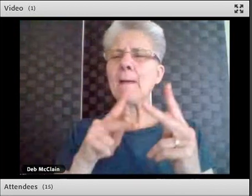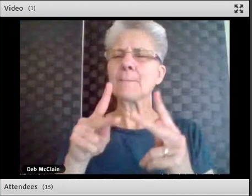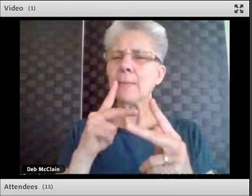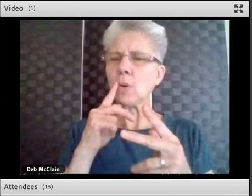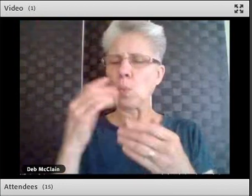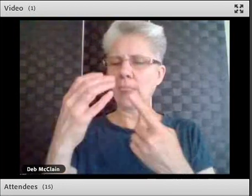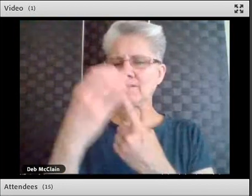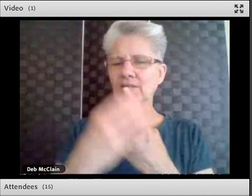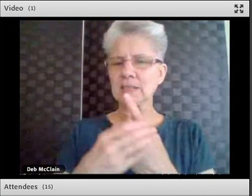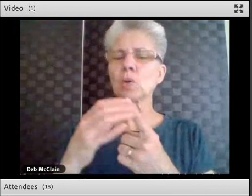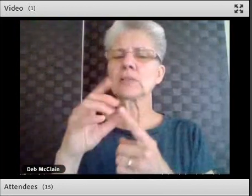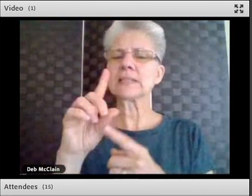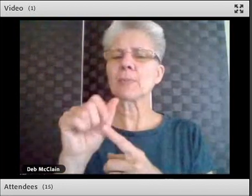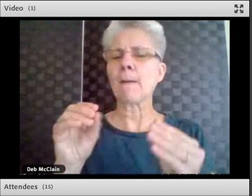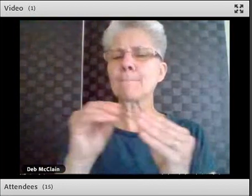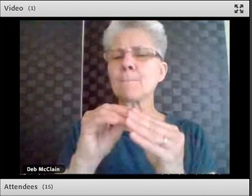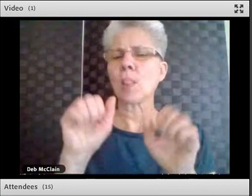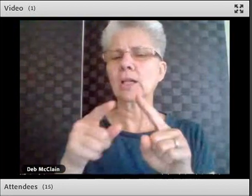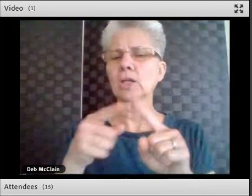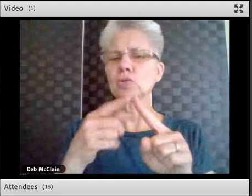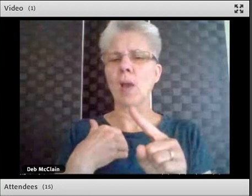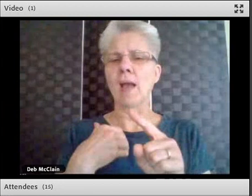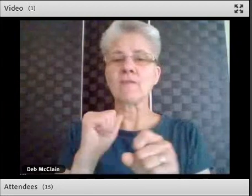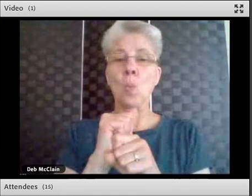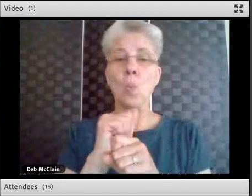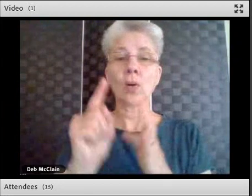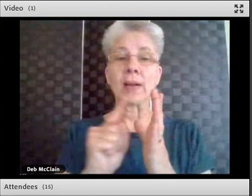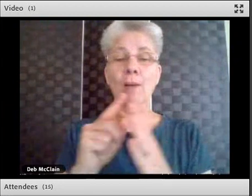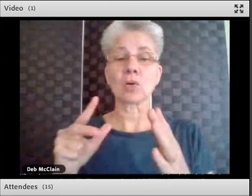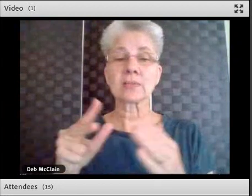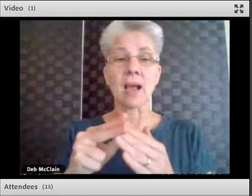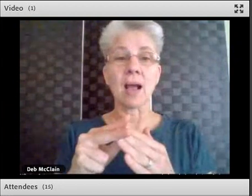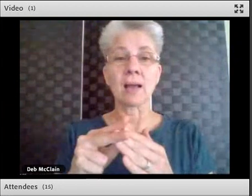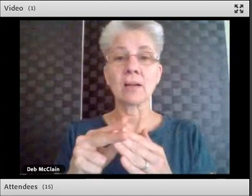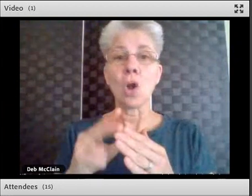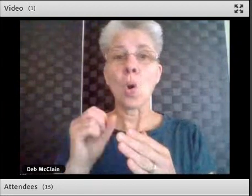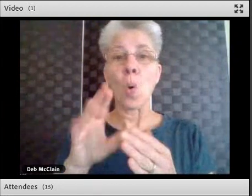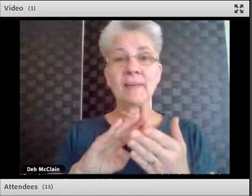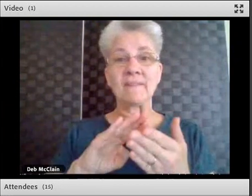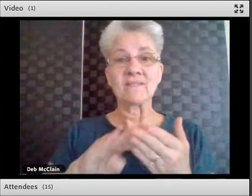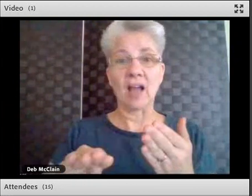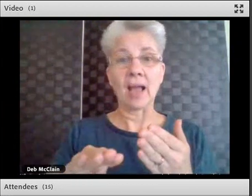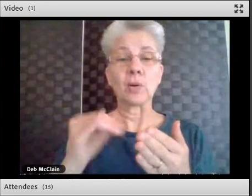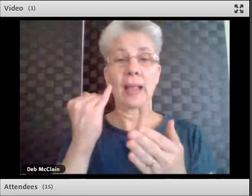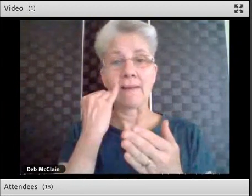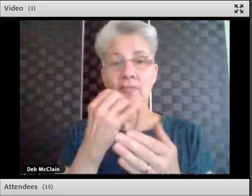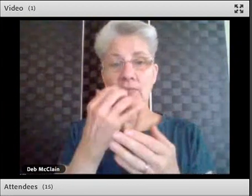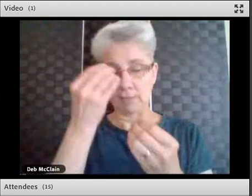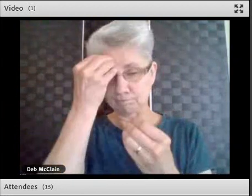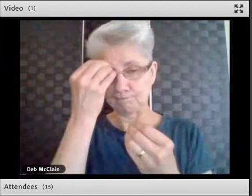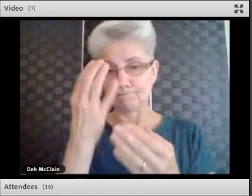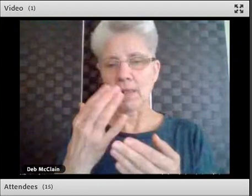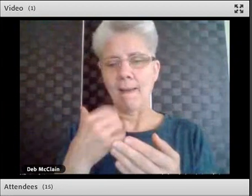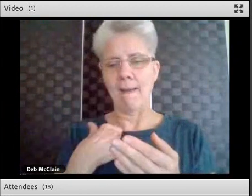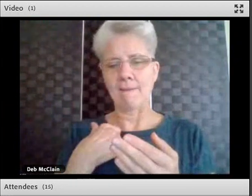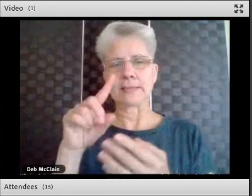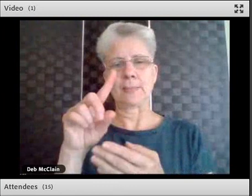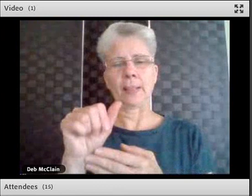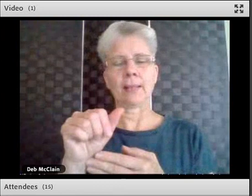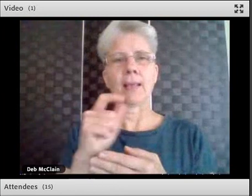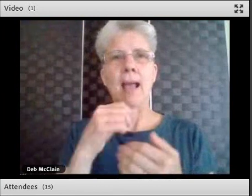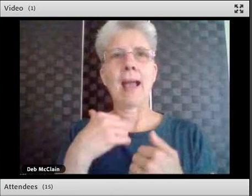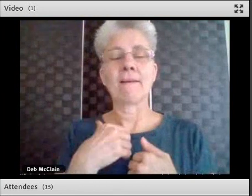invisible disabilities are more likely to have work hours cut or lose their jobs entirely if they reveal the presence of a disability.